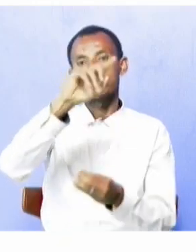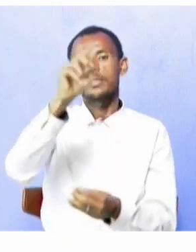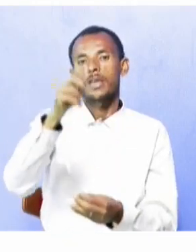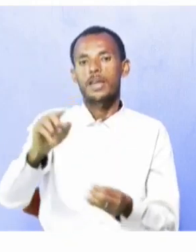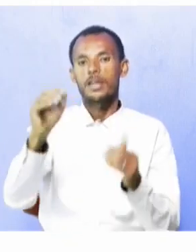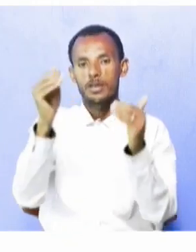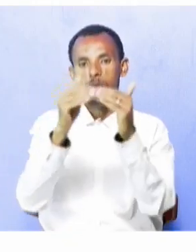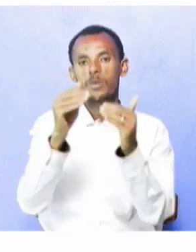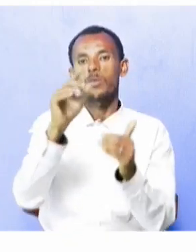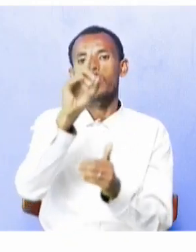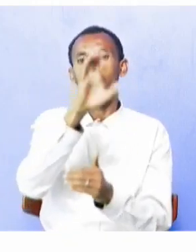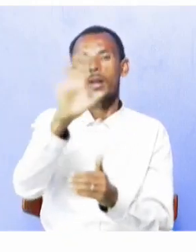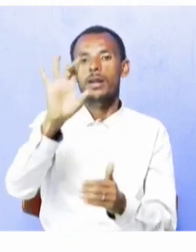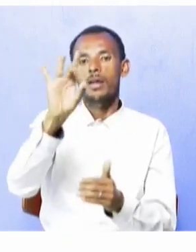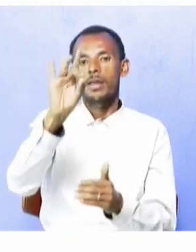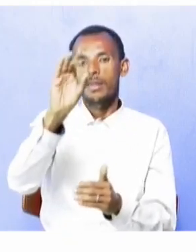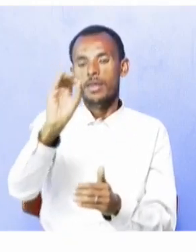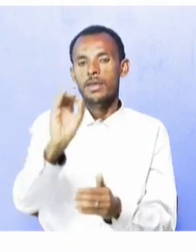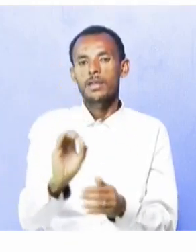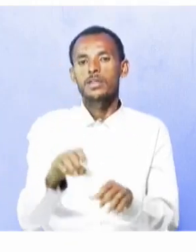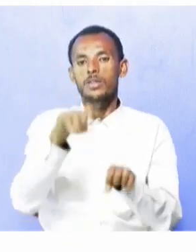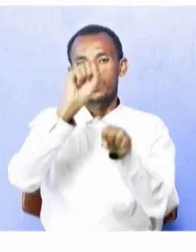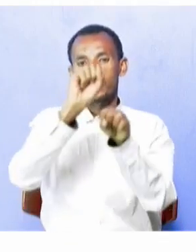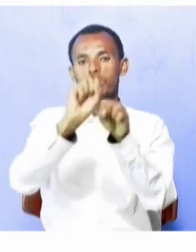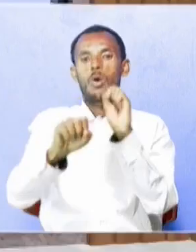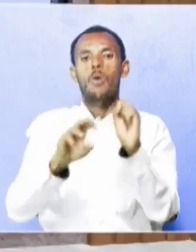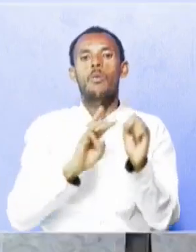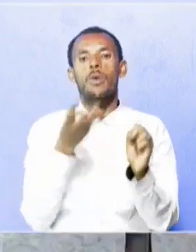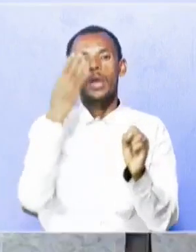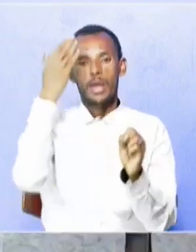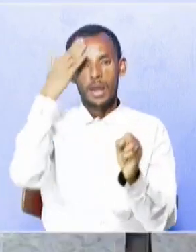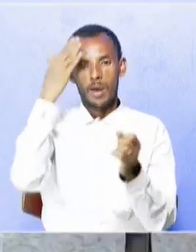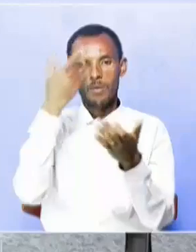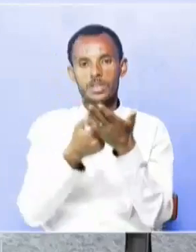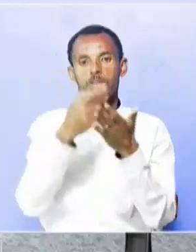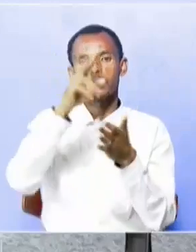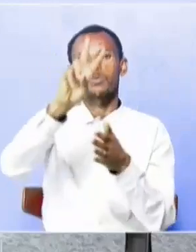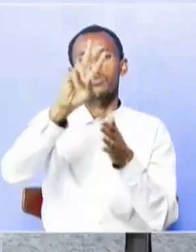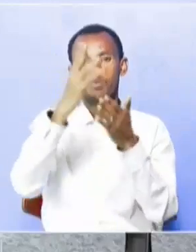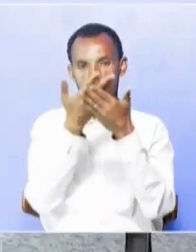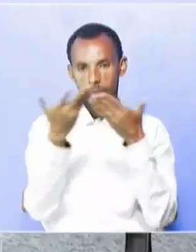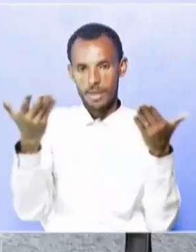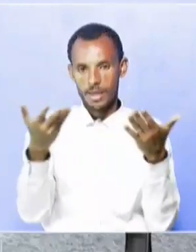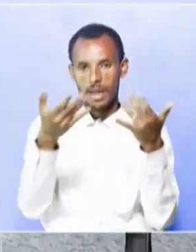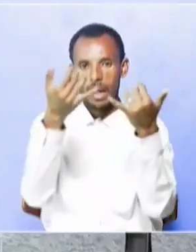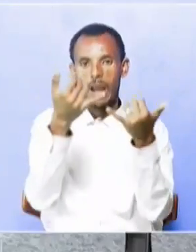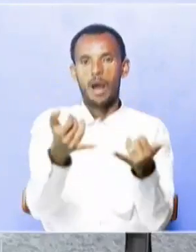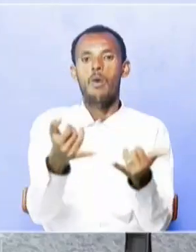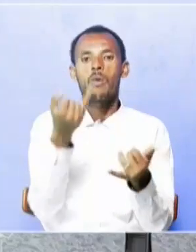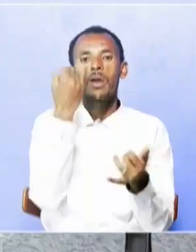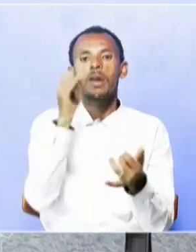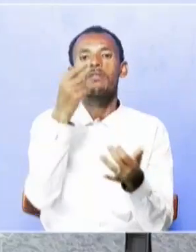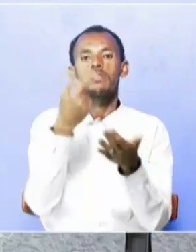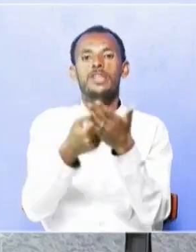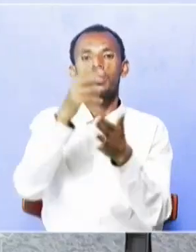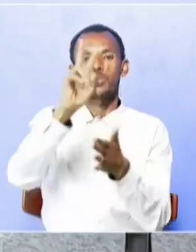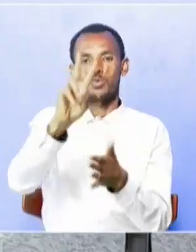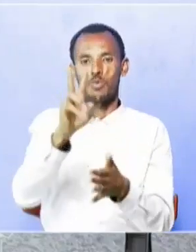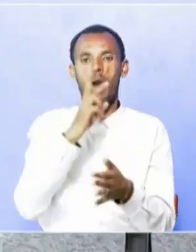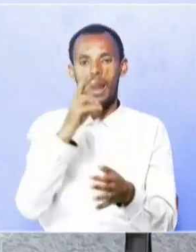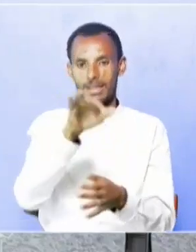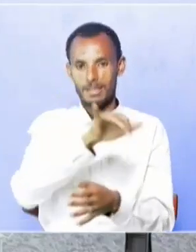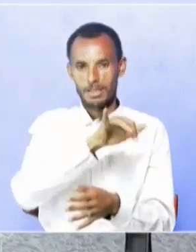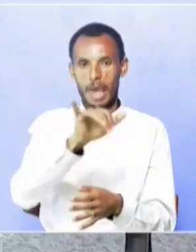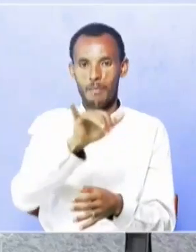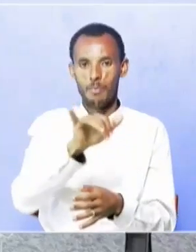be 180 degrees. So we know these two things. Now, if these two are the same,